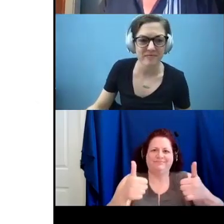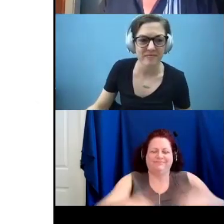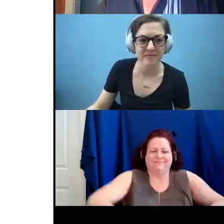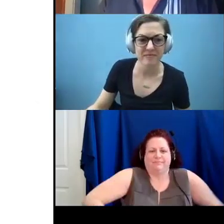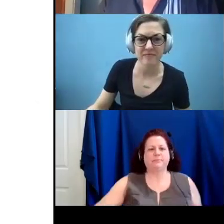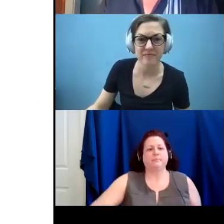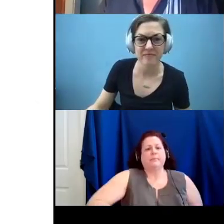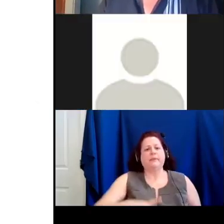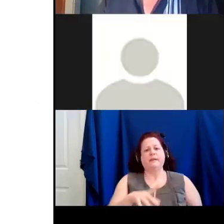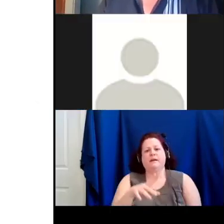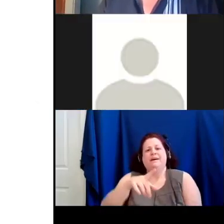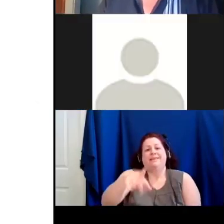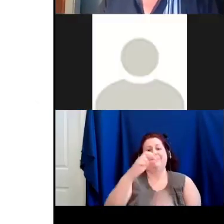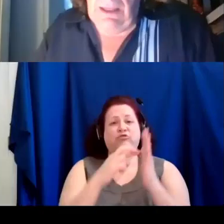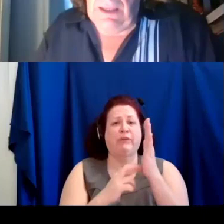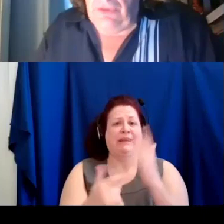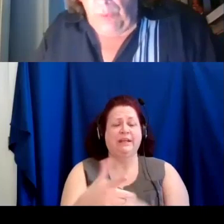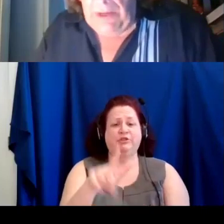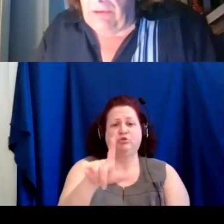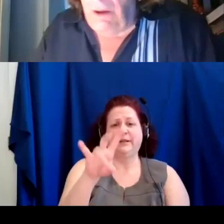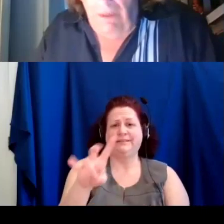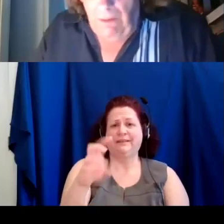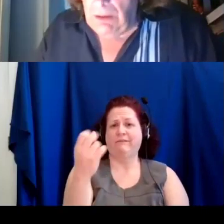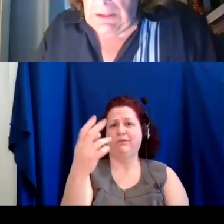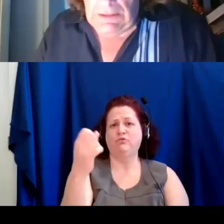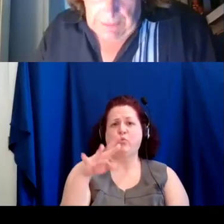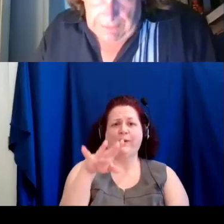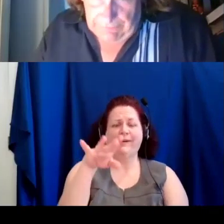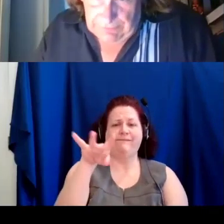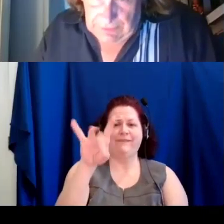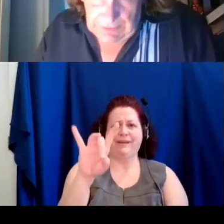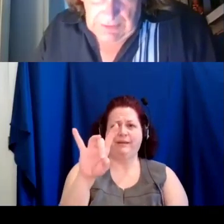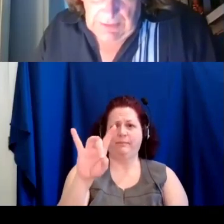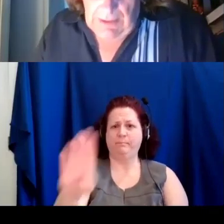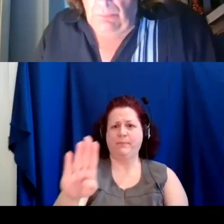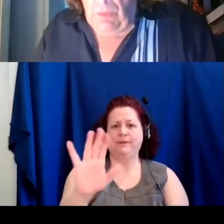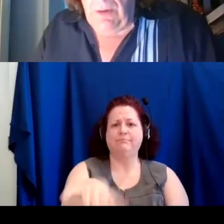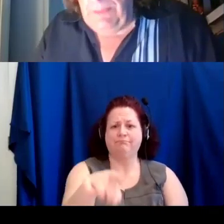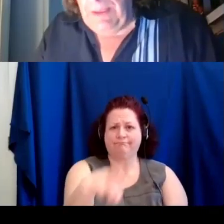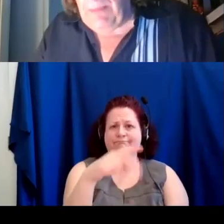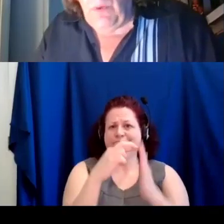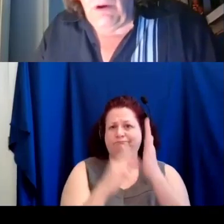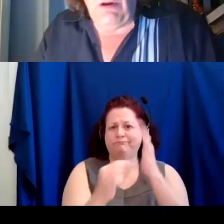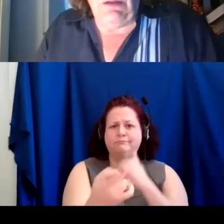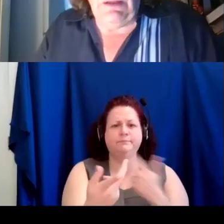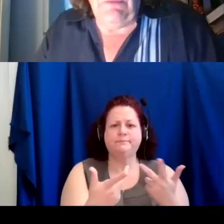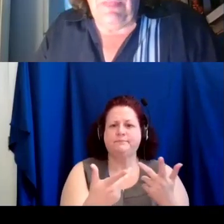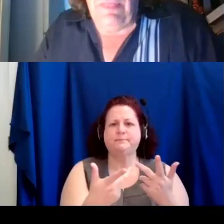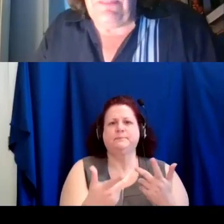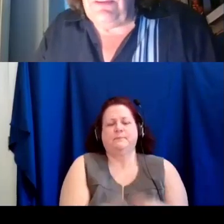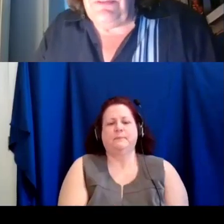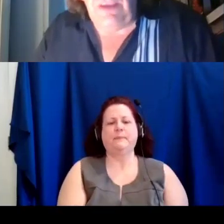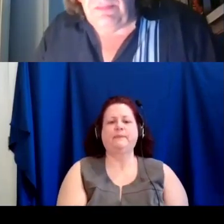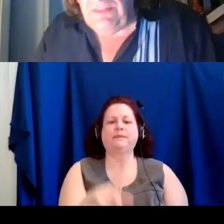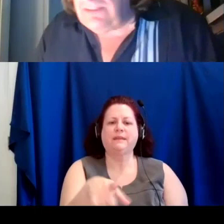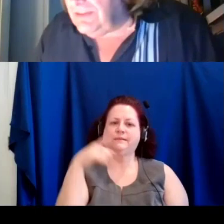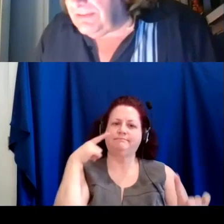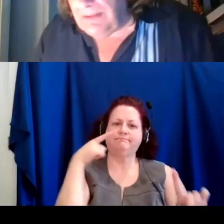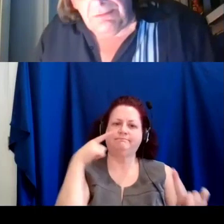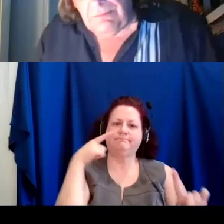now, 2712-8B, is where it all lives. And what do I mean by where it all lives? This is